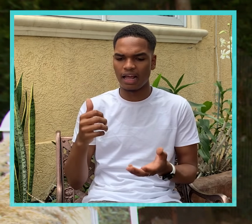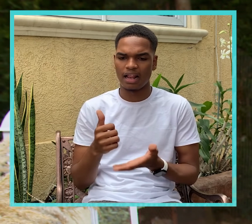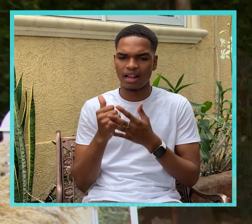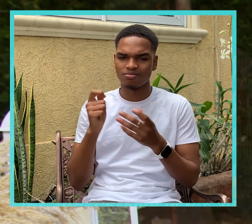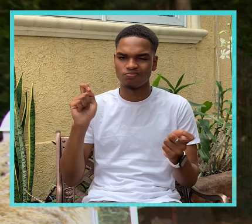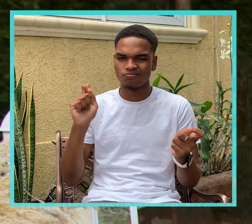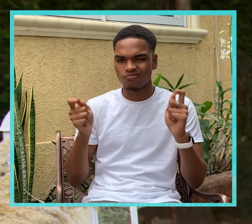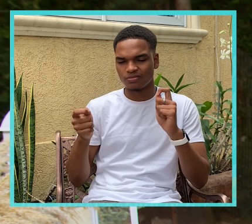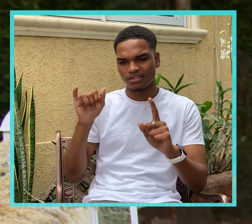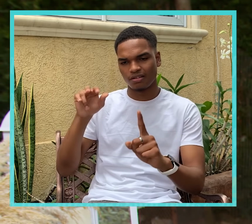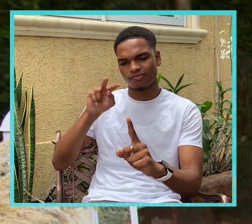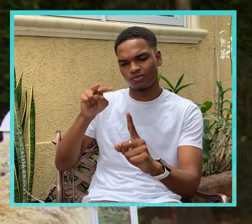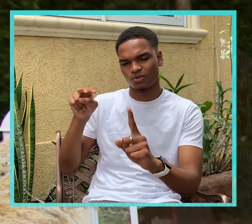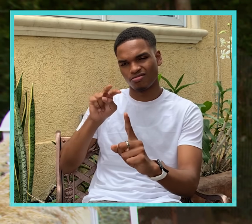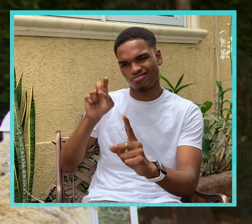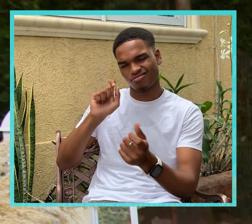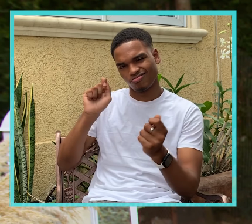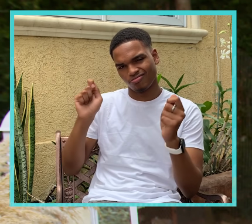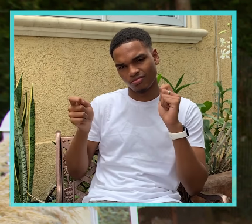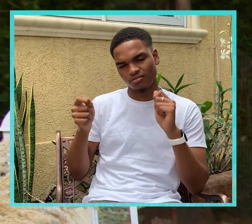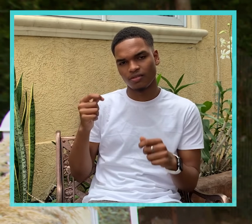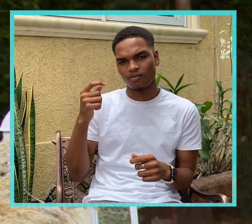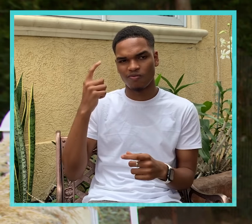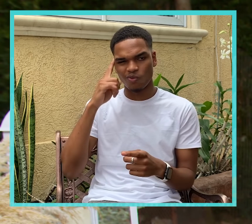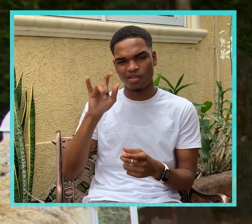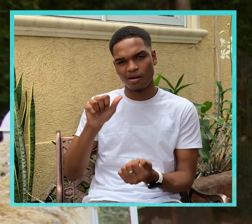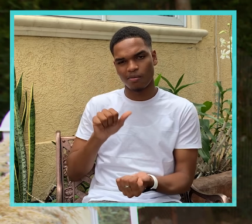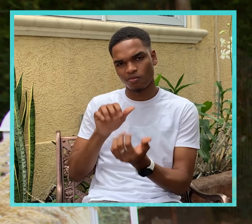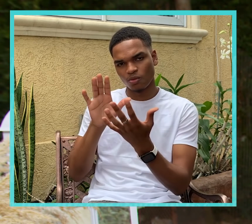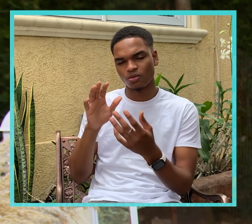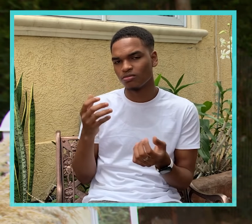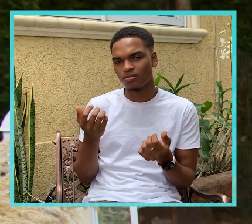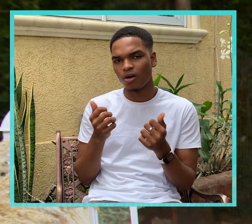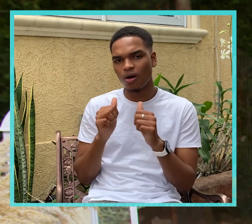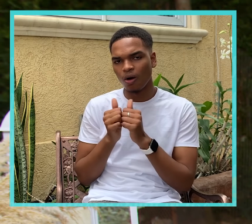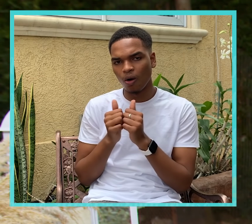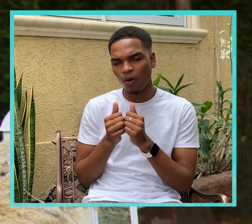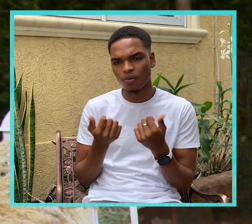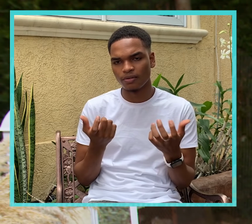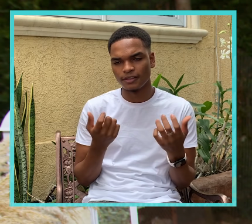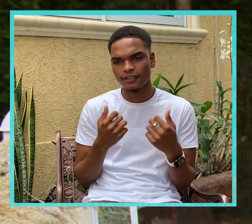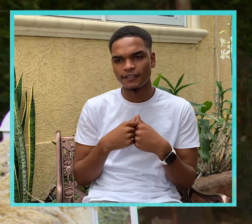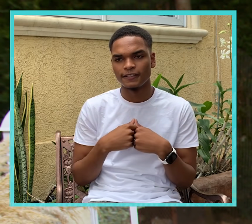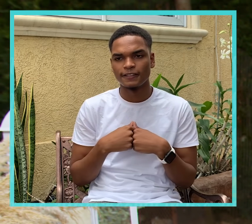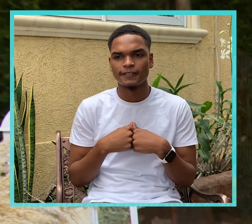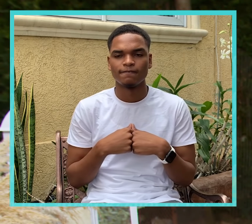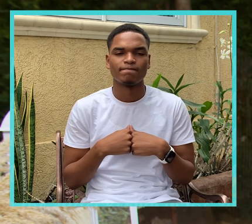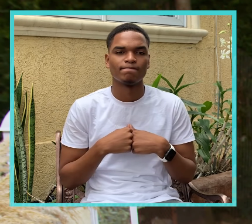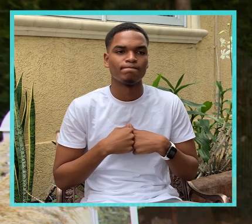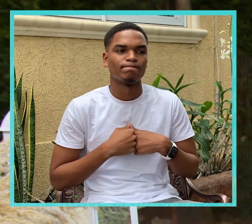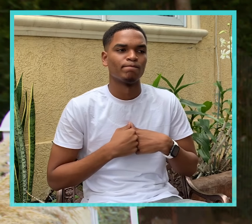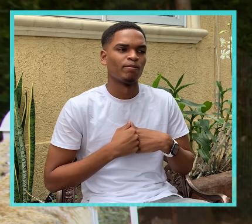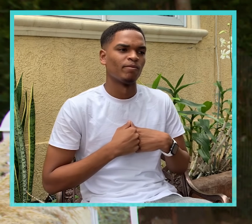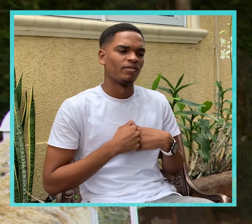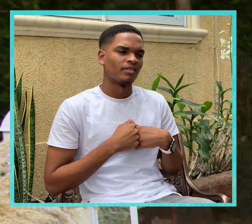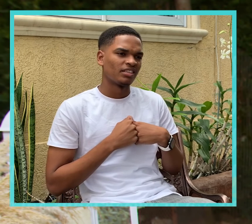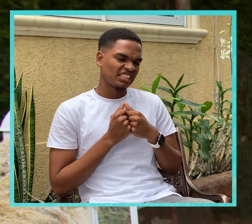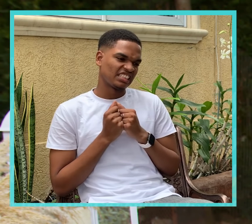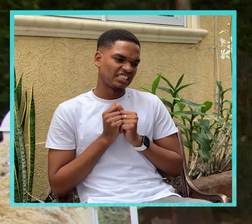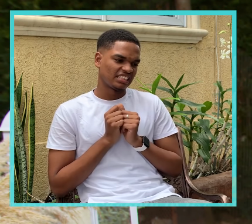perception and that approach that people have towards the disabled community? That's a,